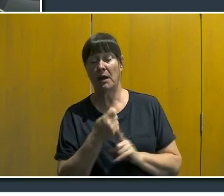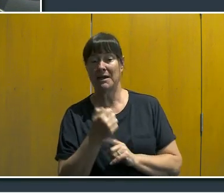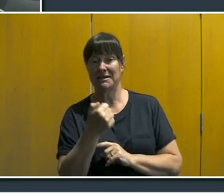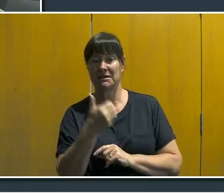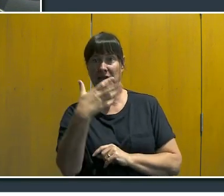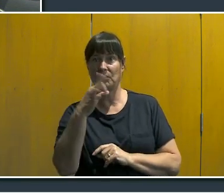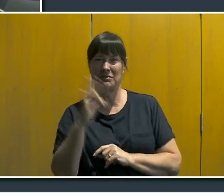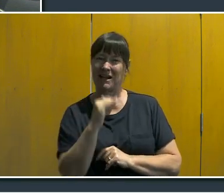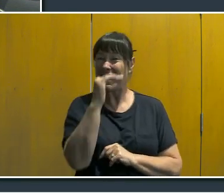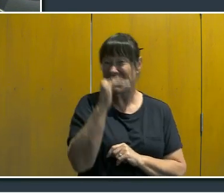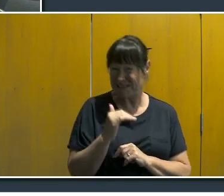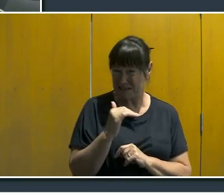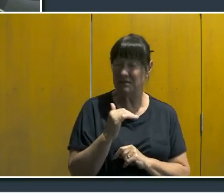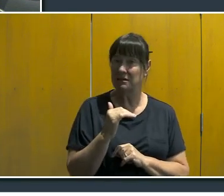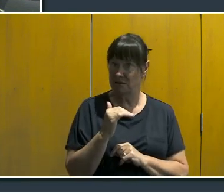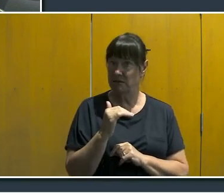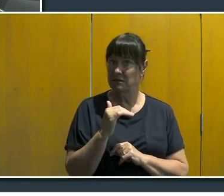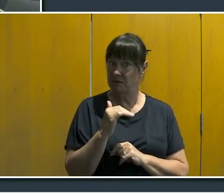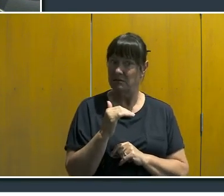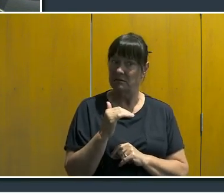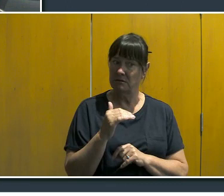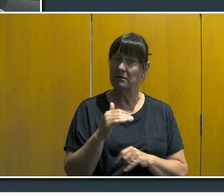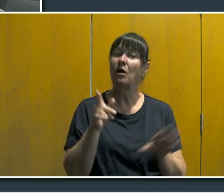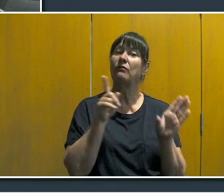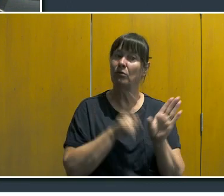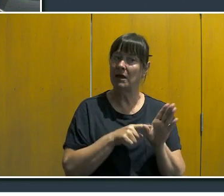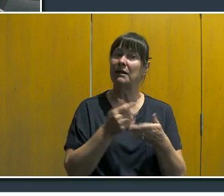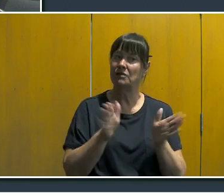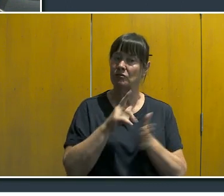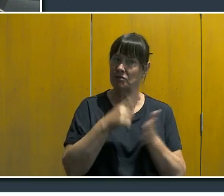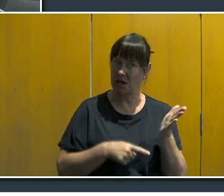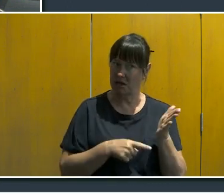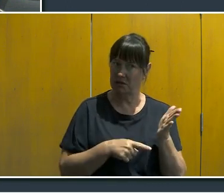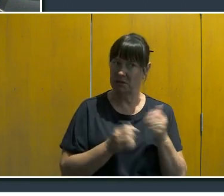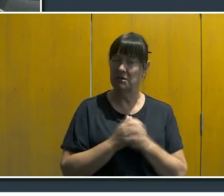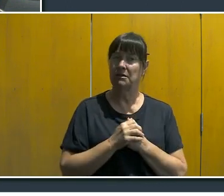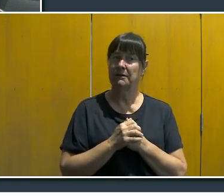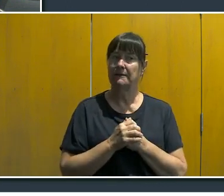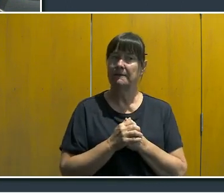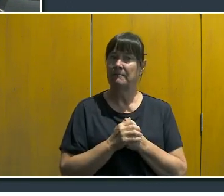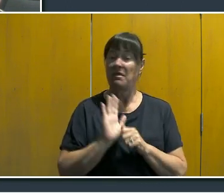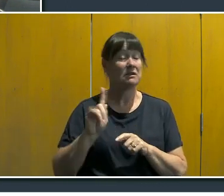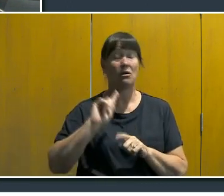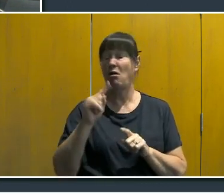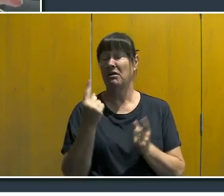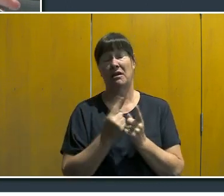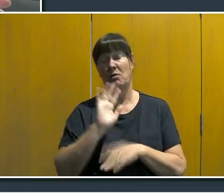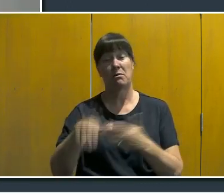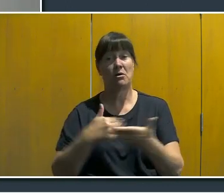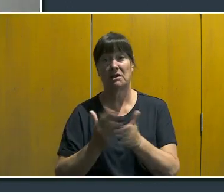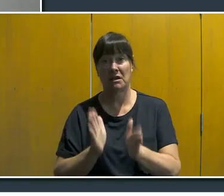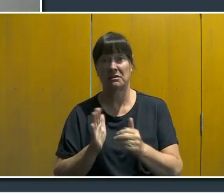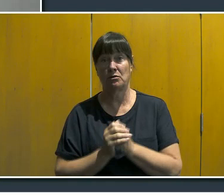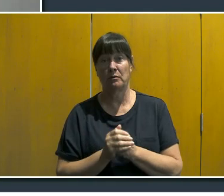UAGC and the differential currently, and that's the only change we were proposing. Interested in your thoughts, genuinely. I think you